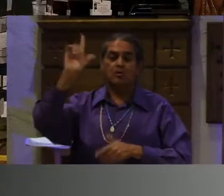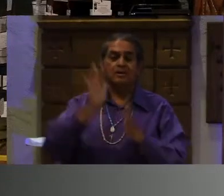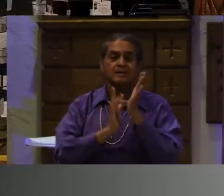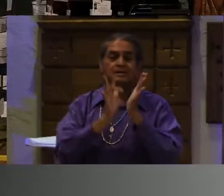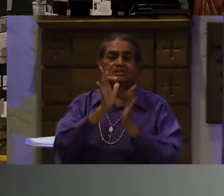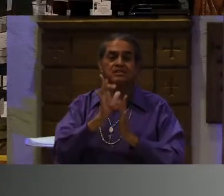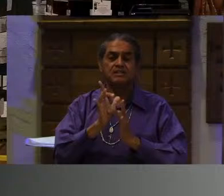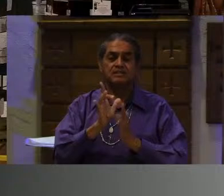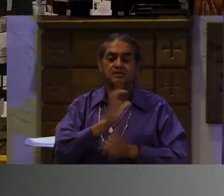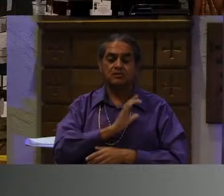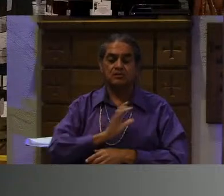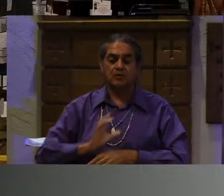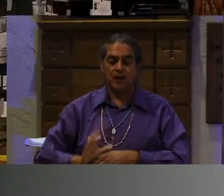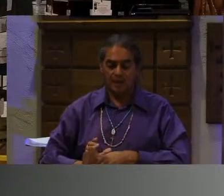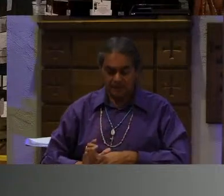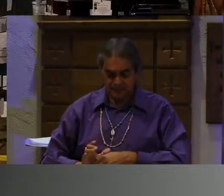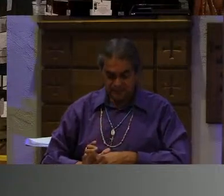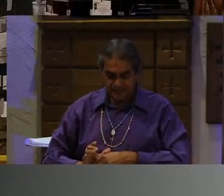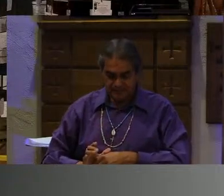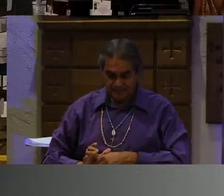Christ.